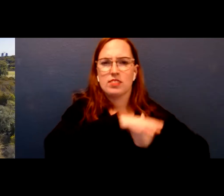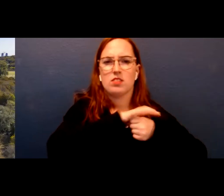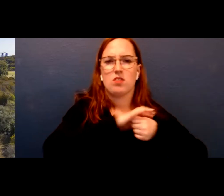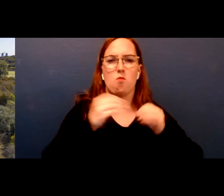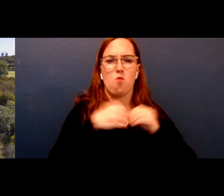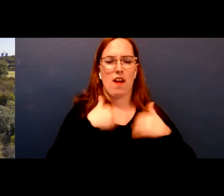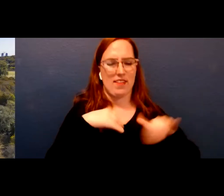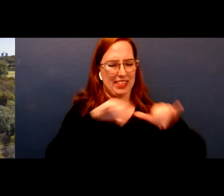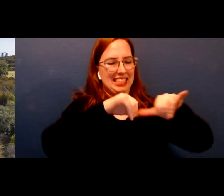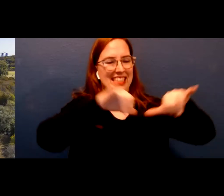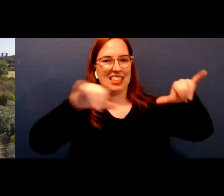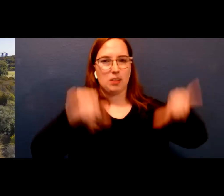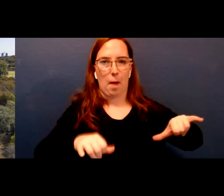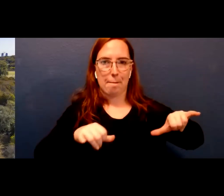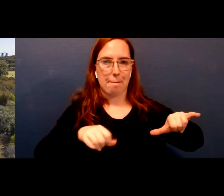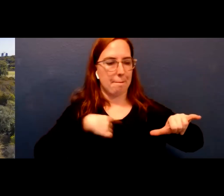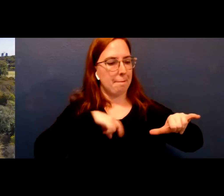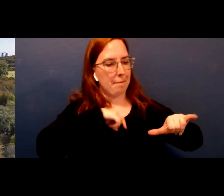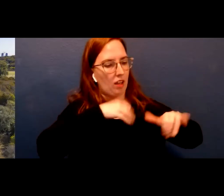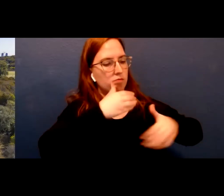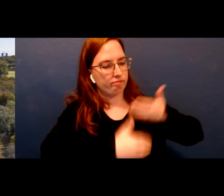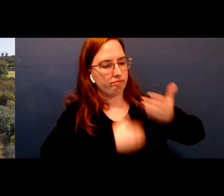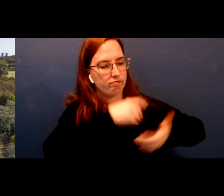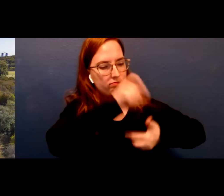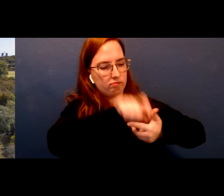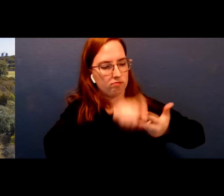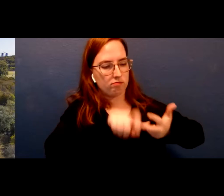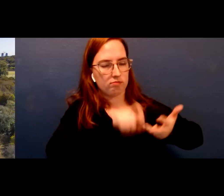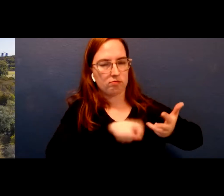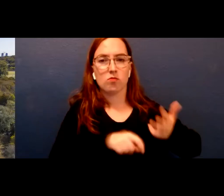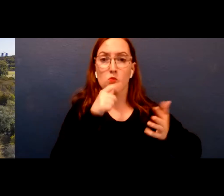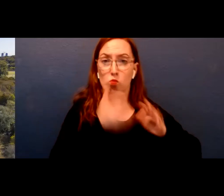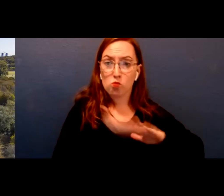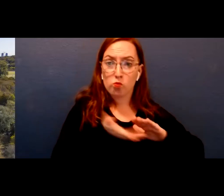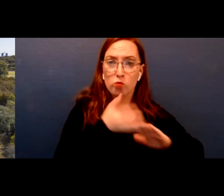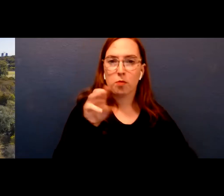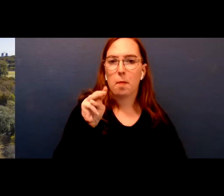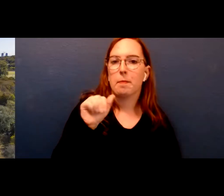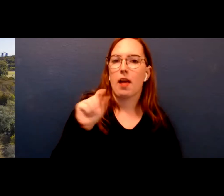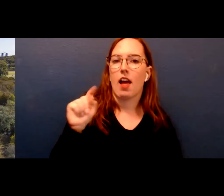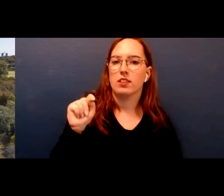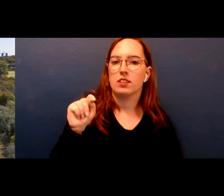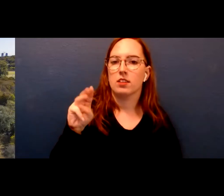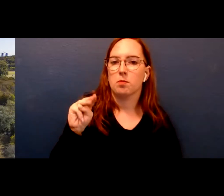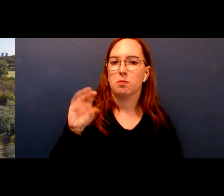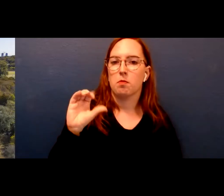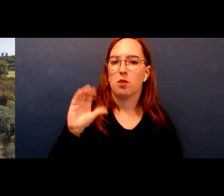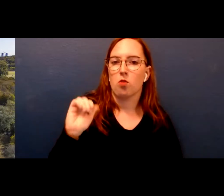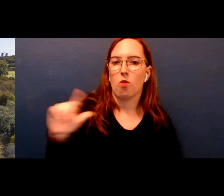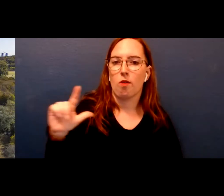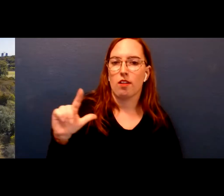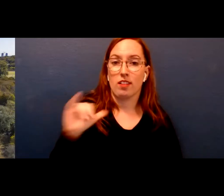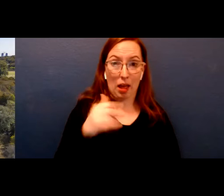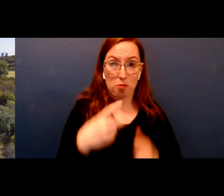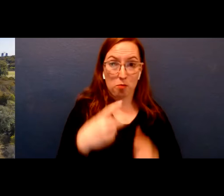system-based management practice. That's being run by Matt McCall. The preserve is actually one of the most